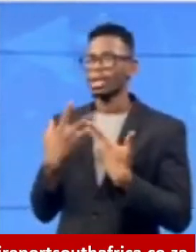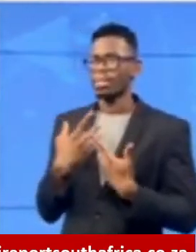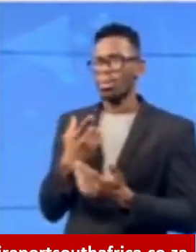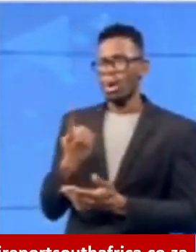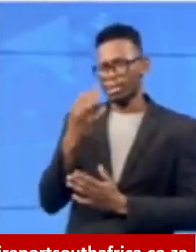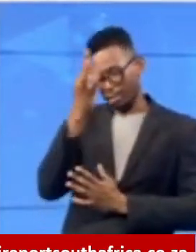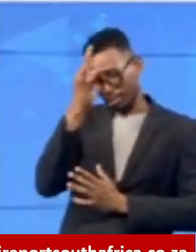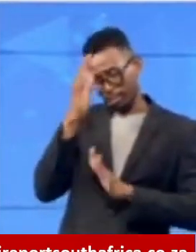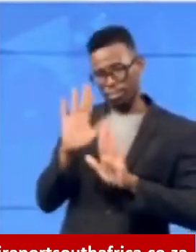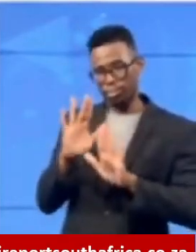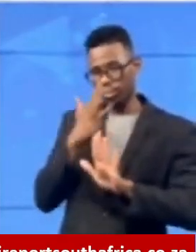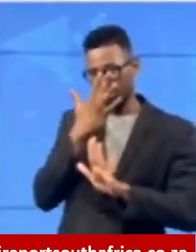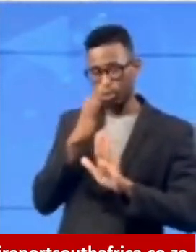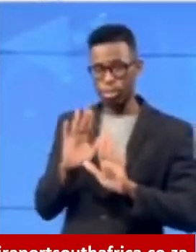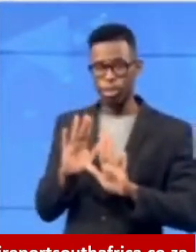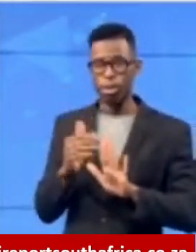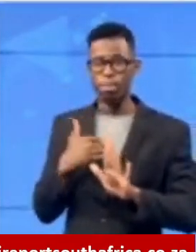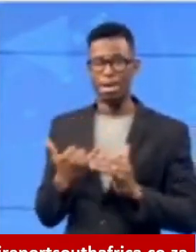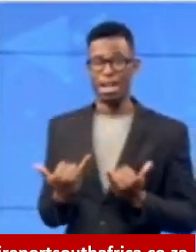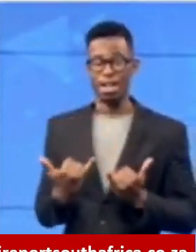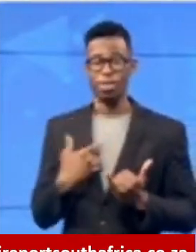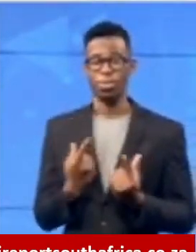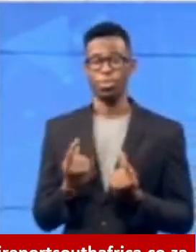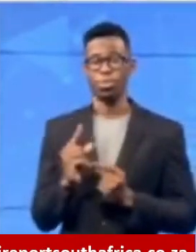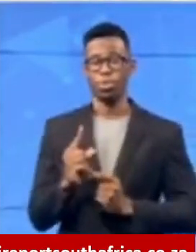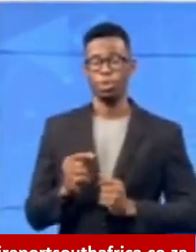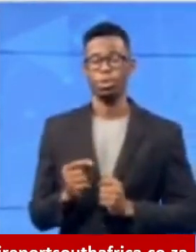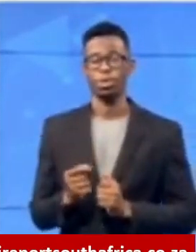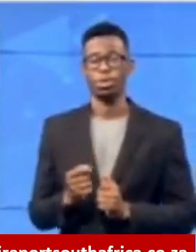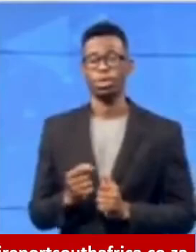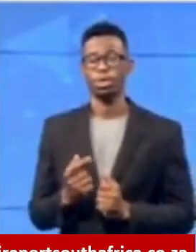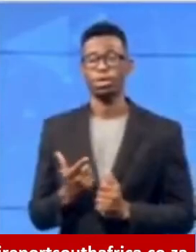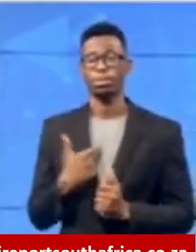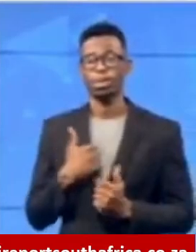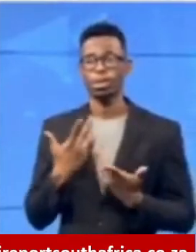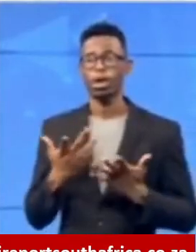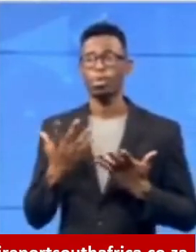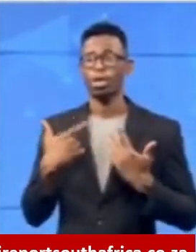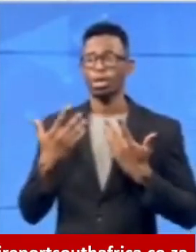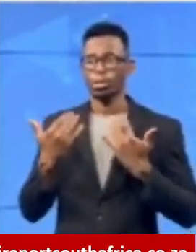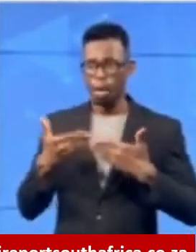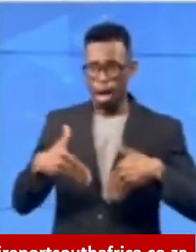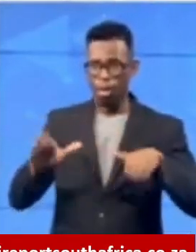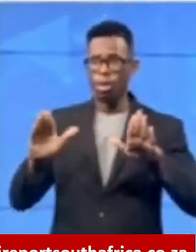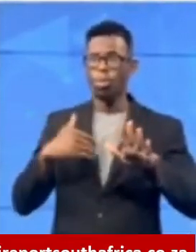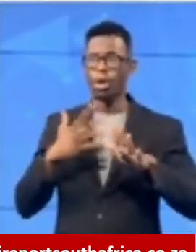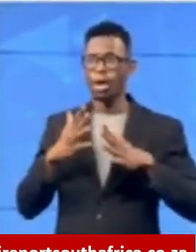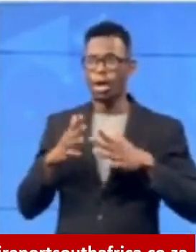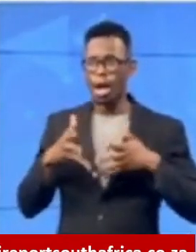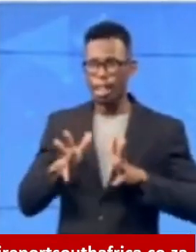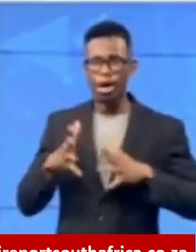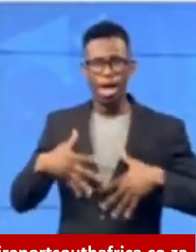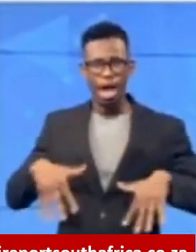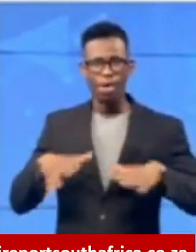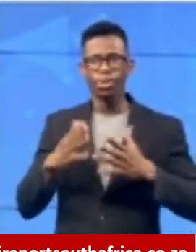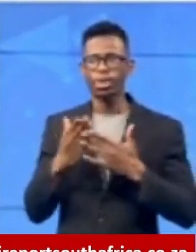What I'm going to do is I'm going to adjourn so that we can allow everybody else then also to leave, and thereafter I